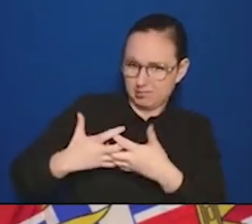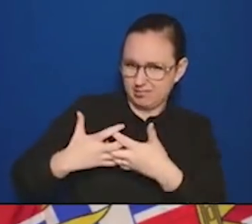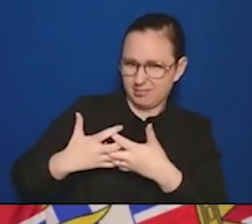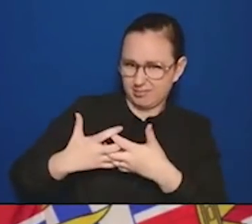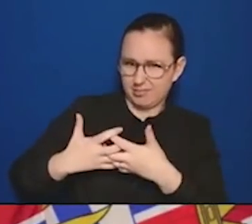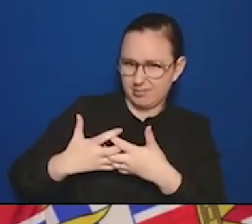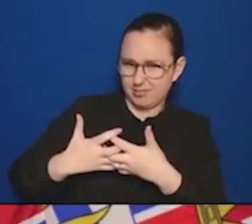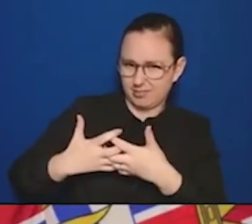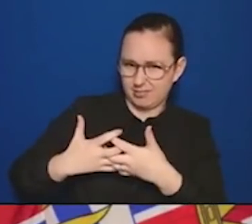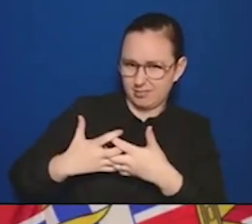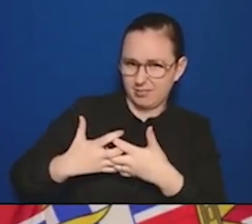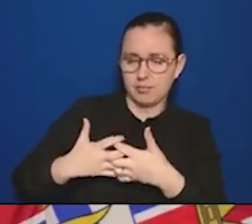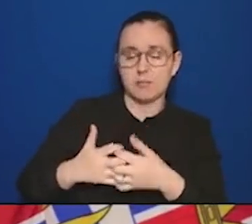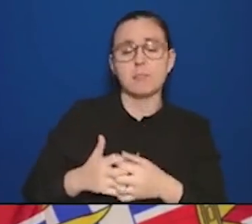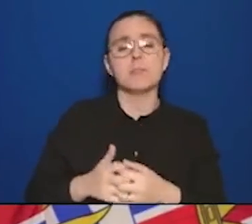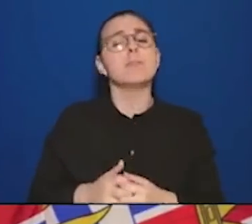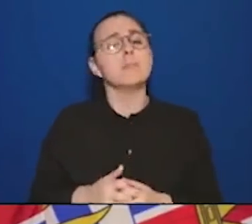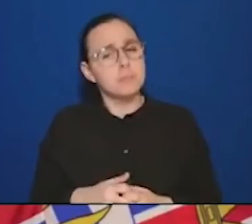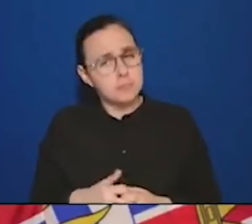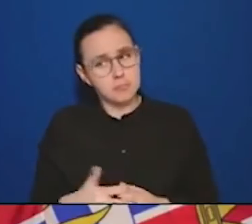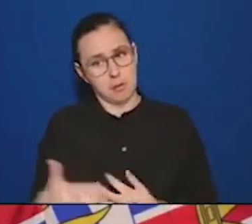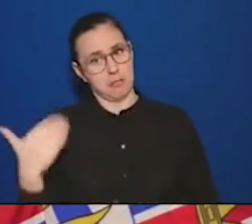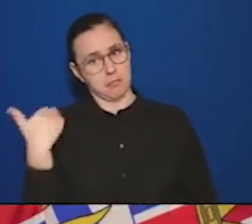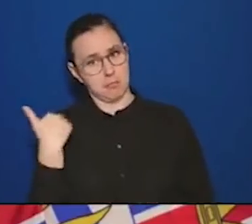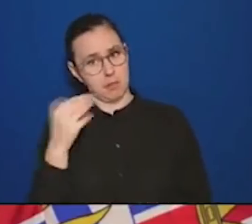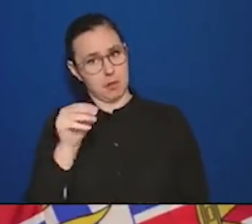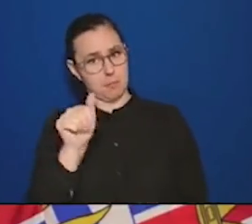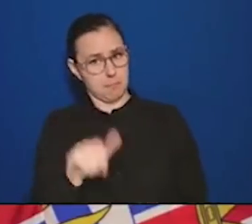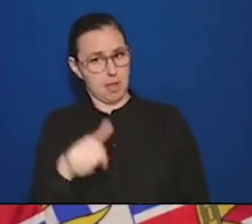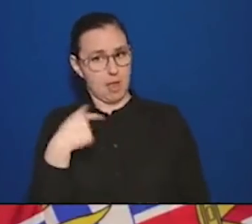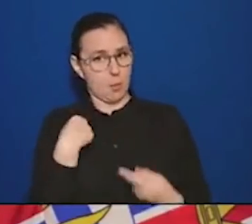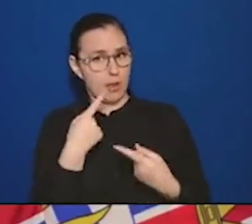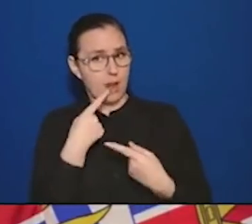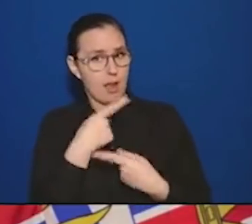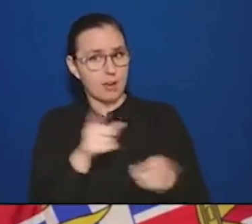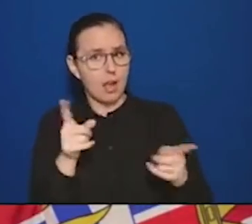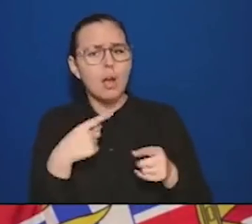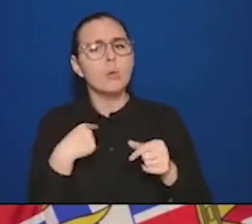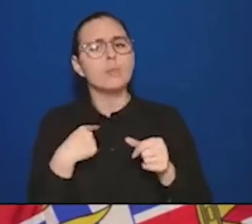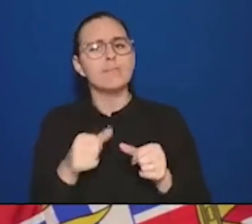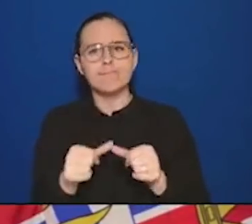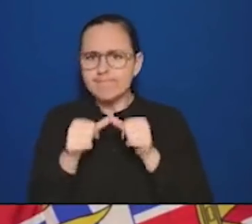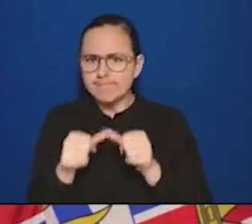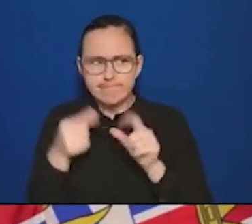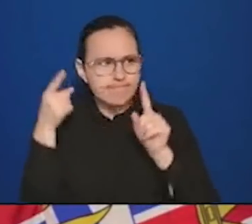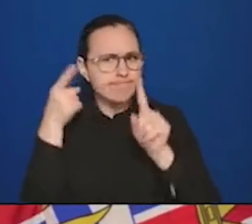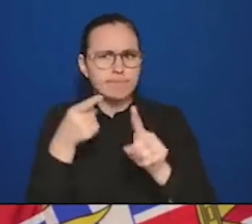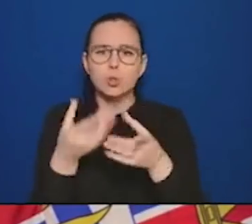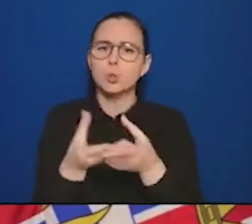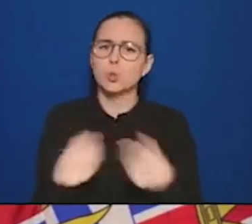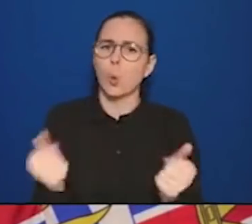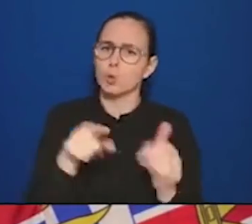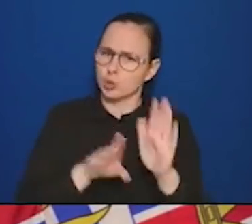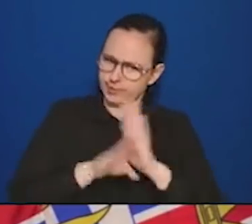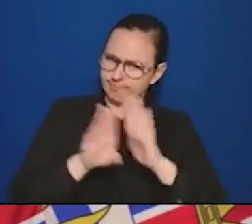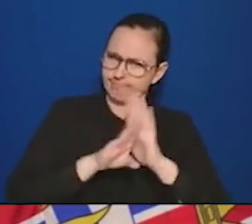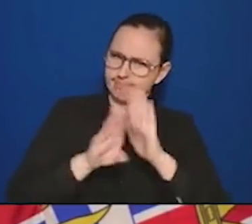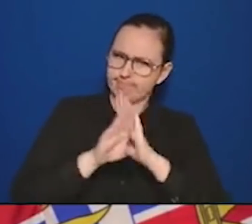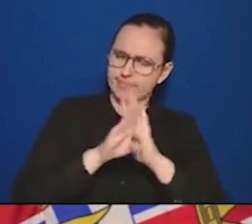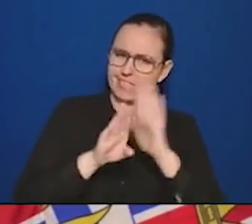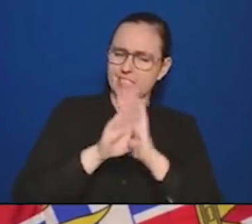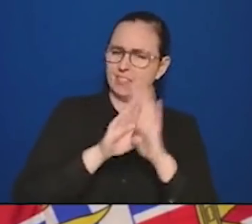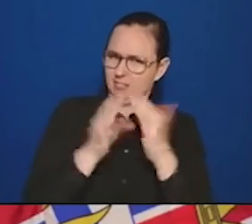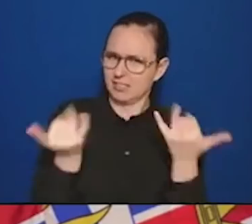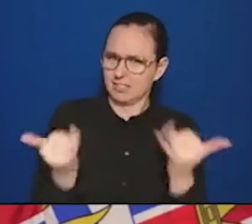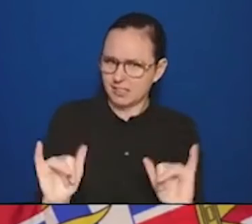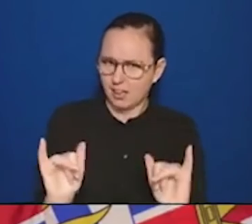was clear, that there will be a permanent sick days available to all British Columbians covered by the employment standard starting January